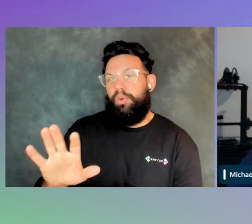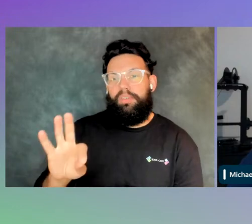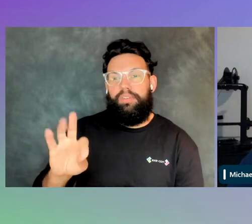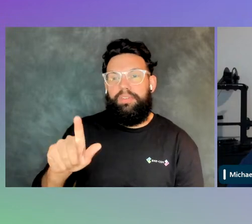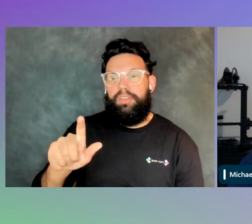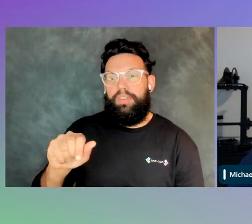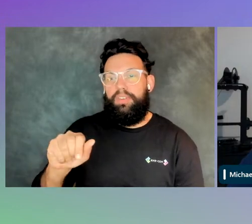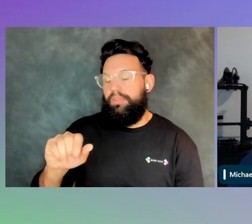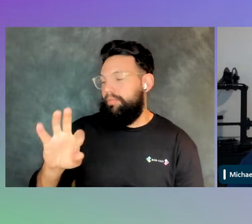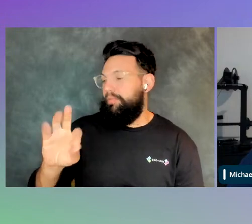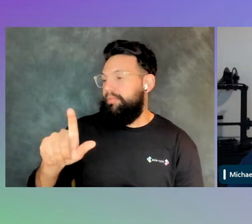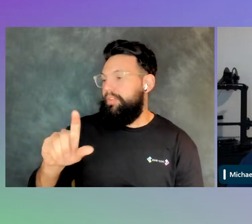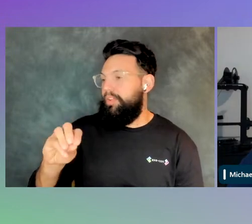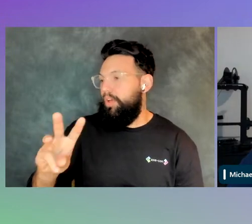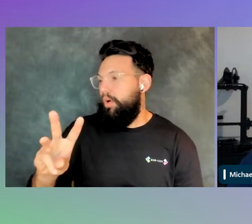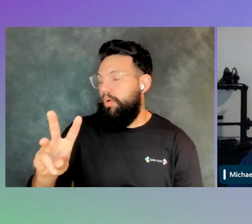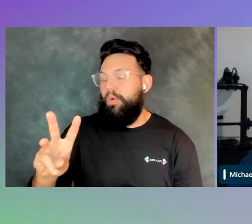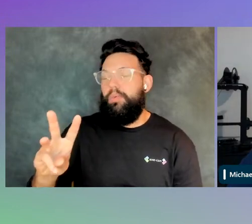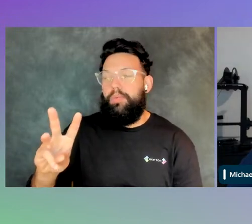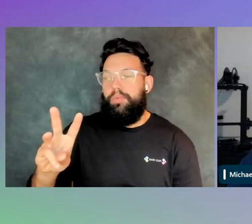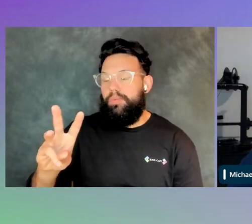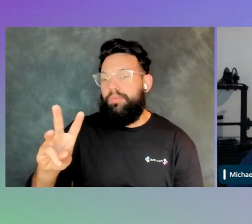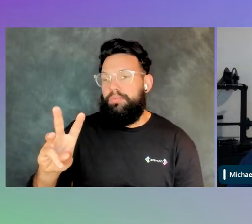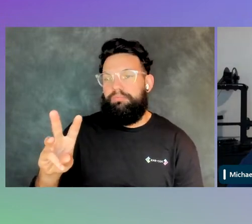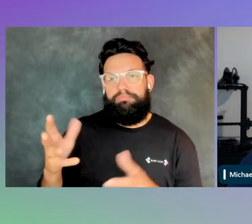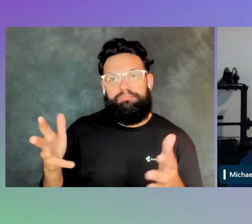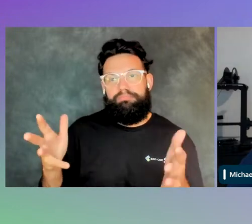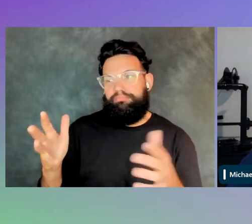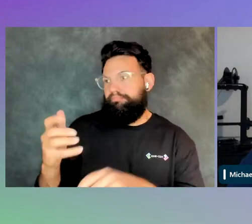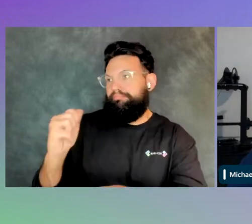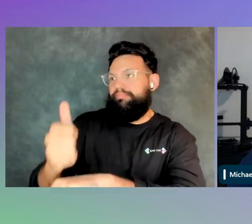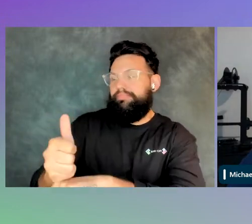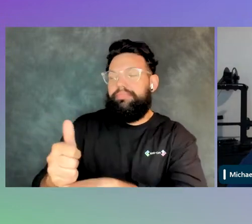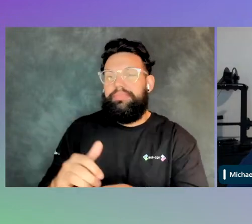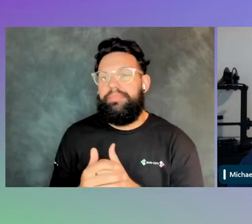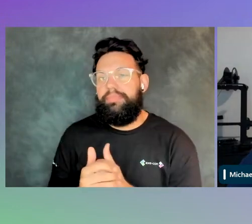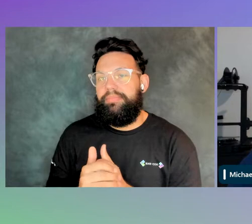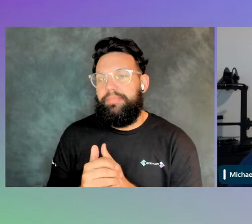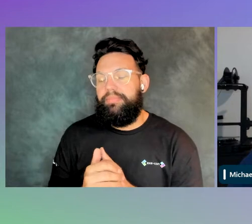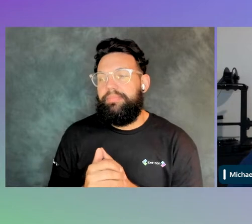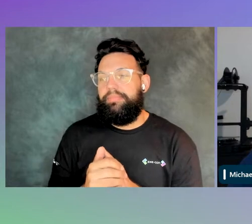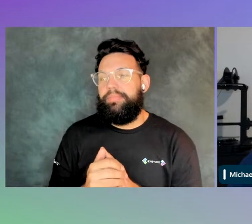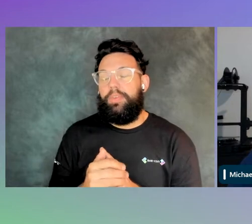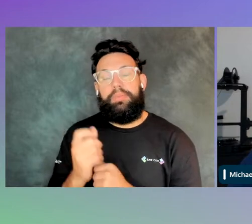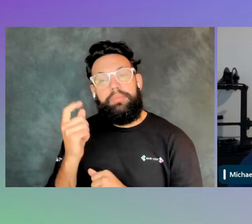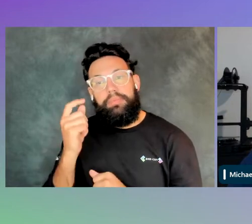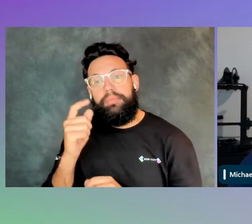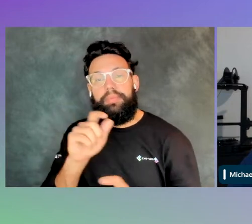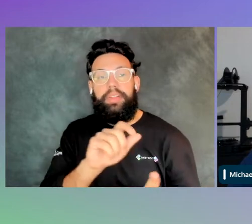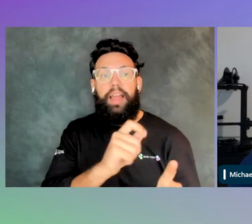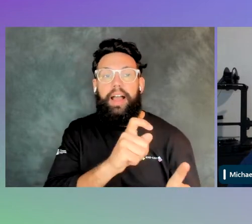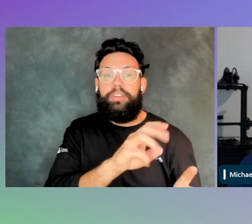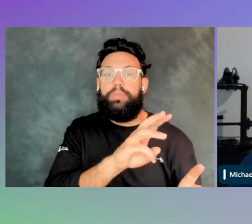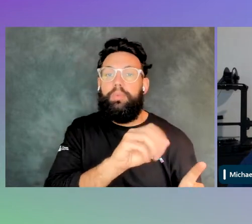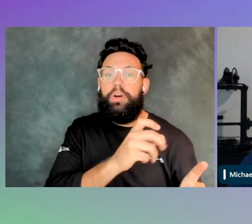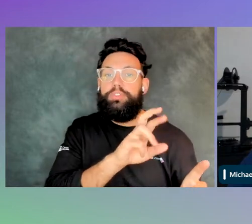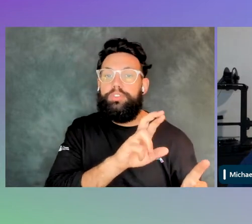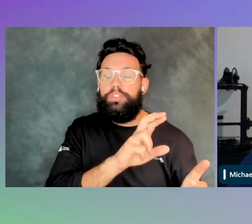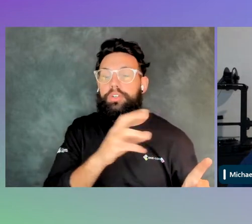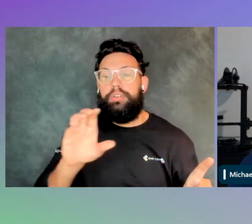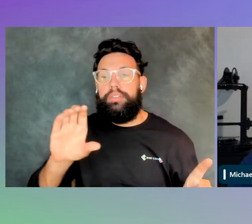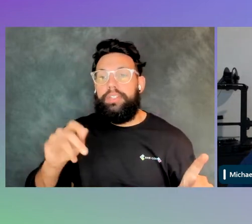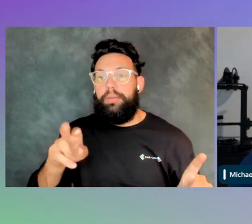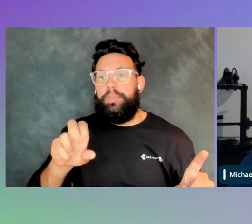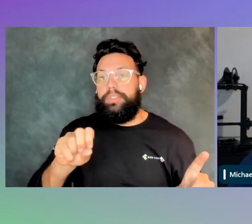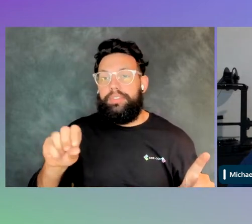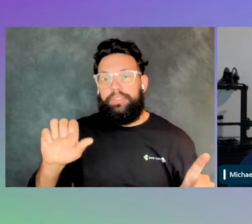One difference between the Axe Watcher and the Cypress X approach